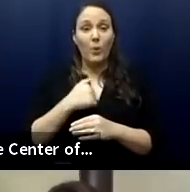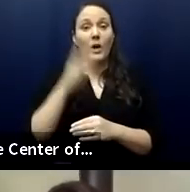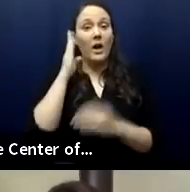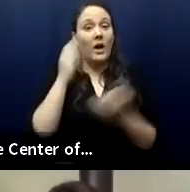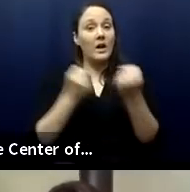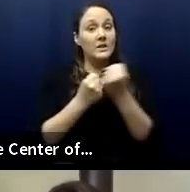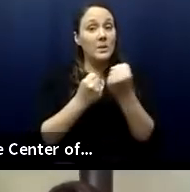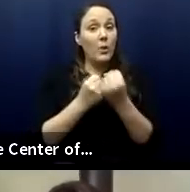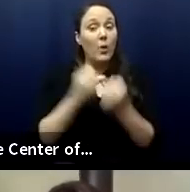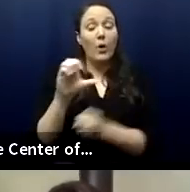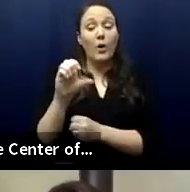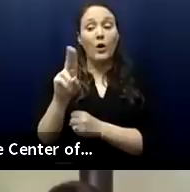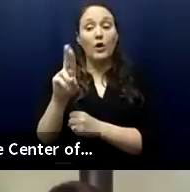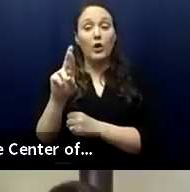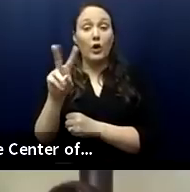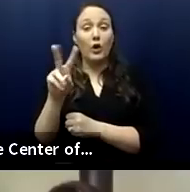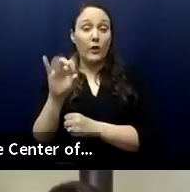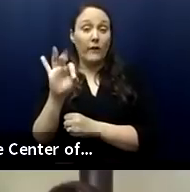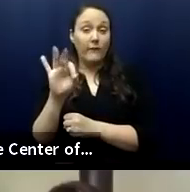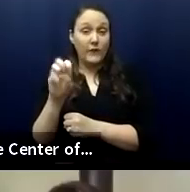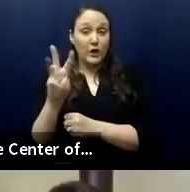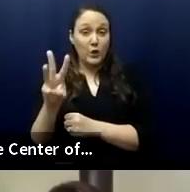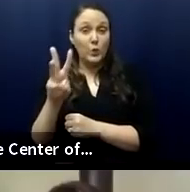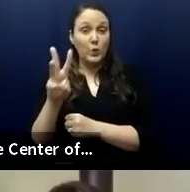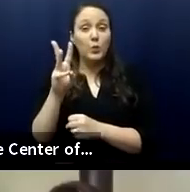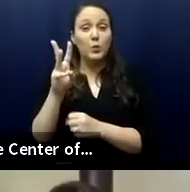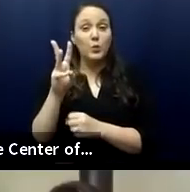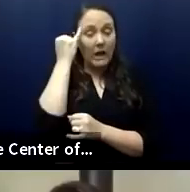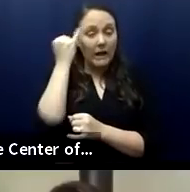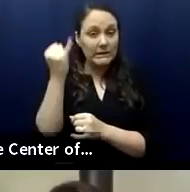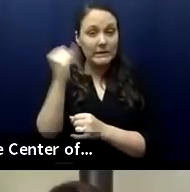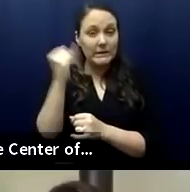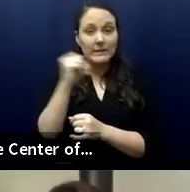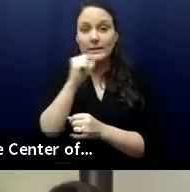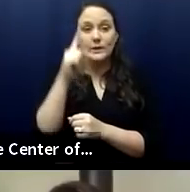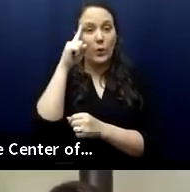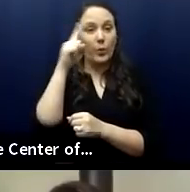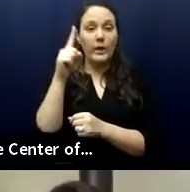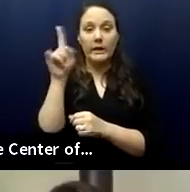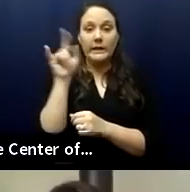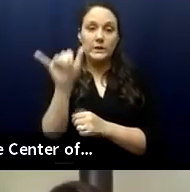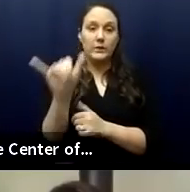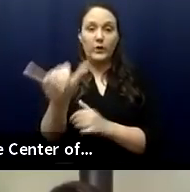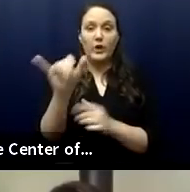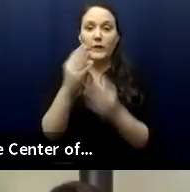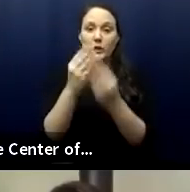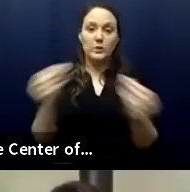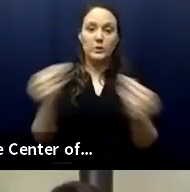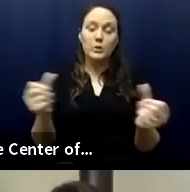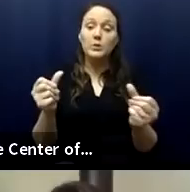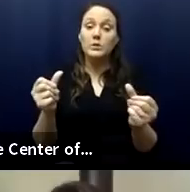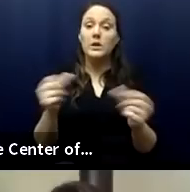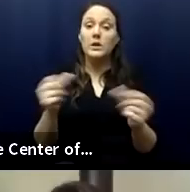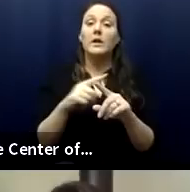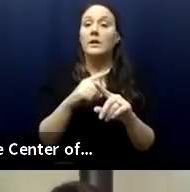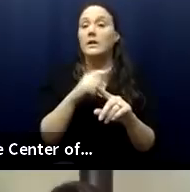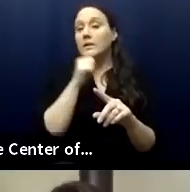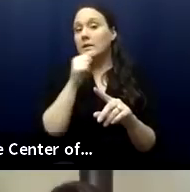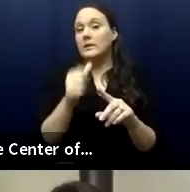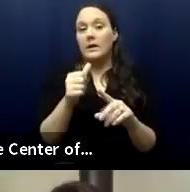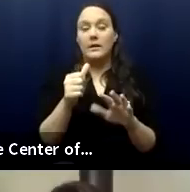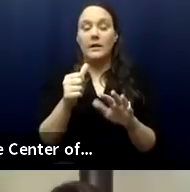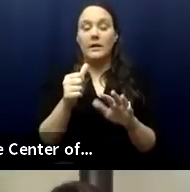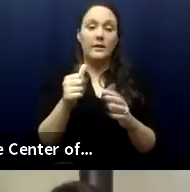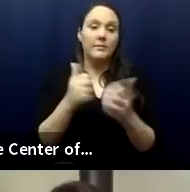idea. I don't think that it's a permanent solution by any stretch of the imagination. It doesn't help